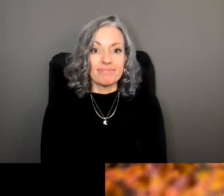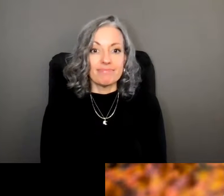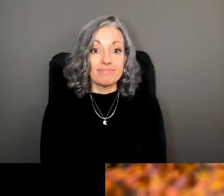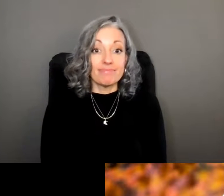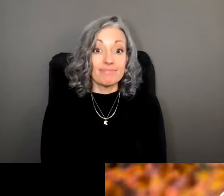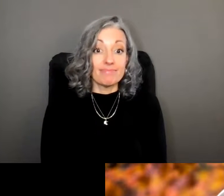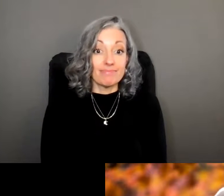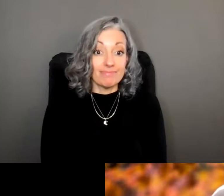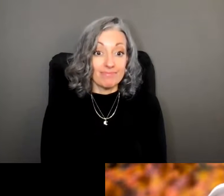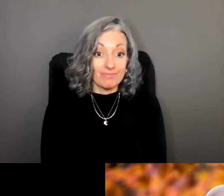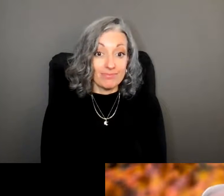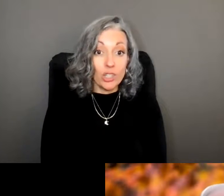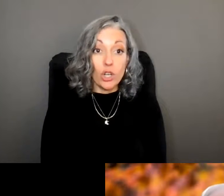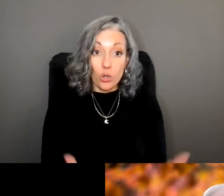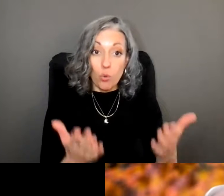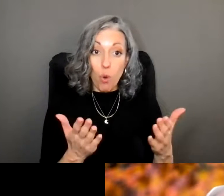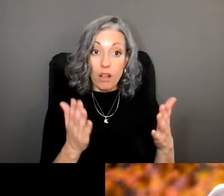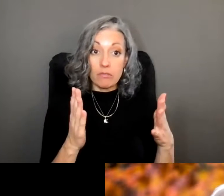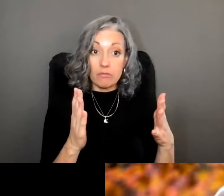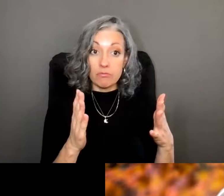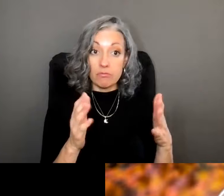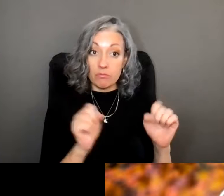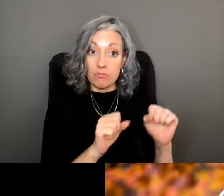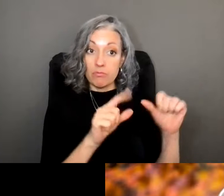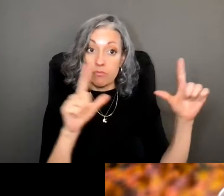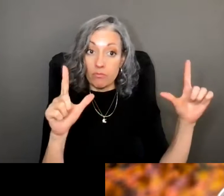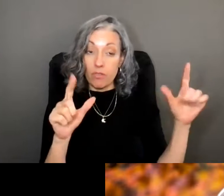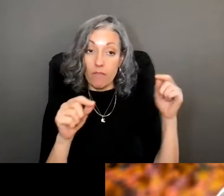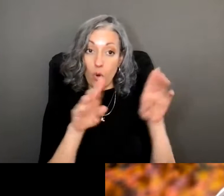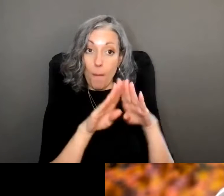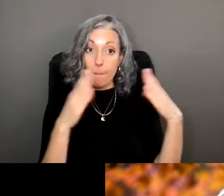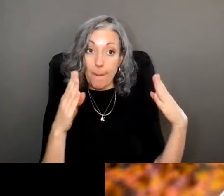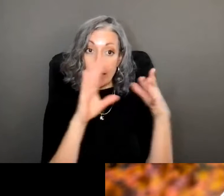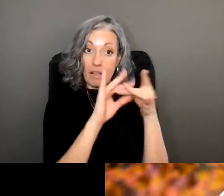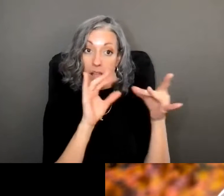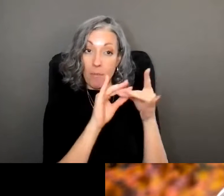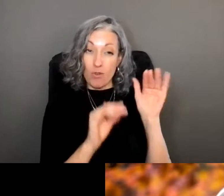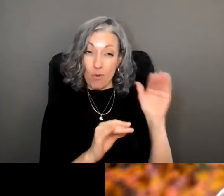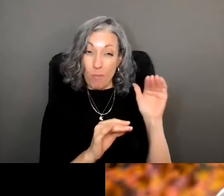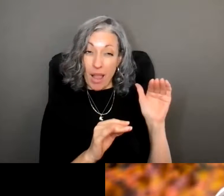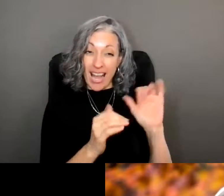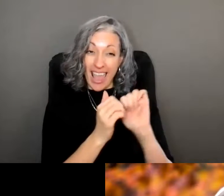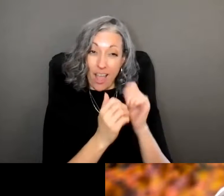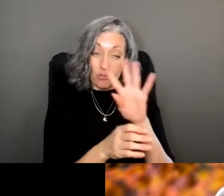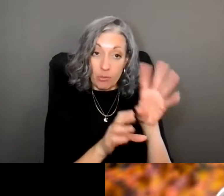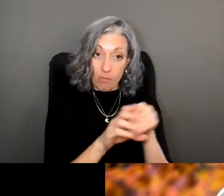Would you like to put up the public comment slide and remind people how that they can participate if they would like